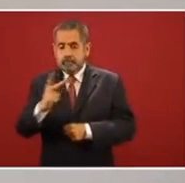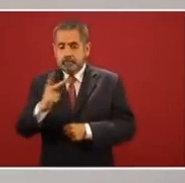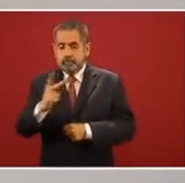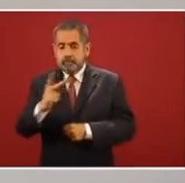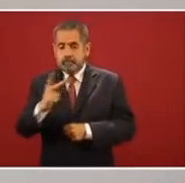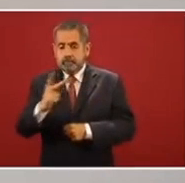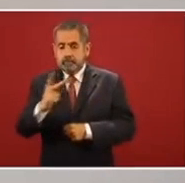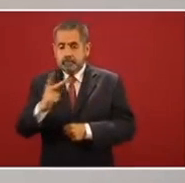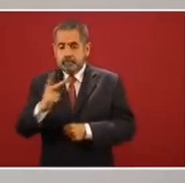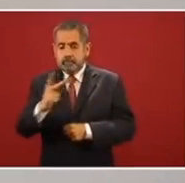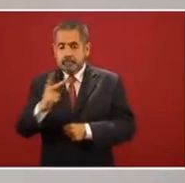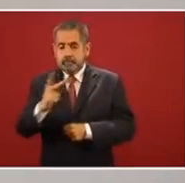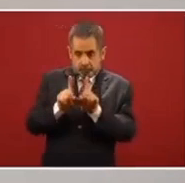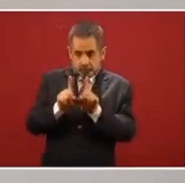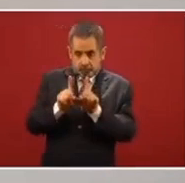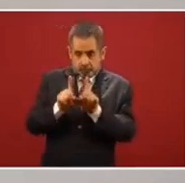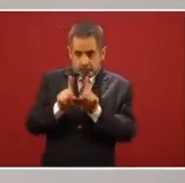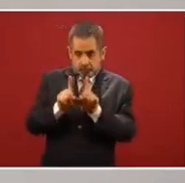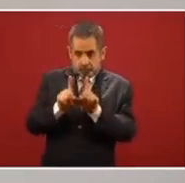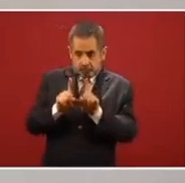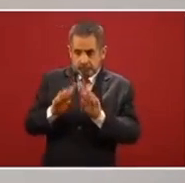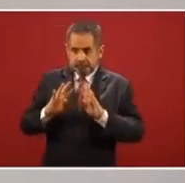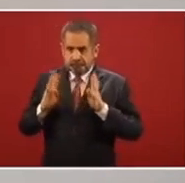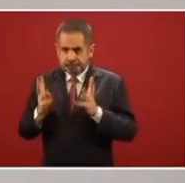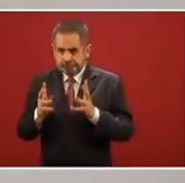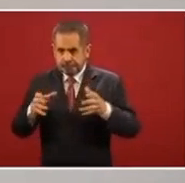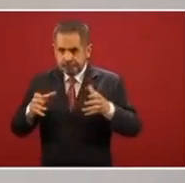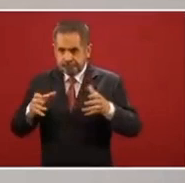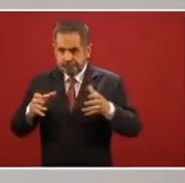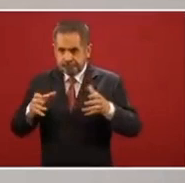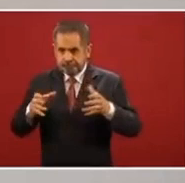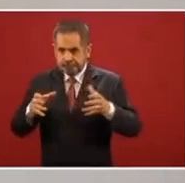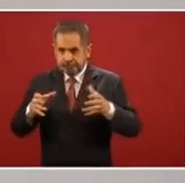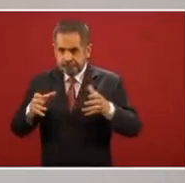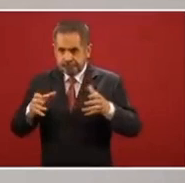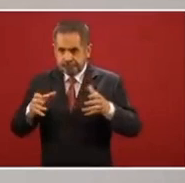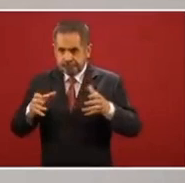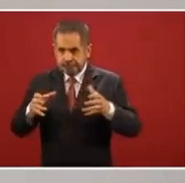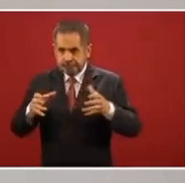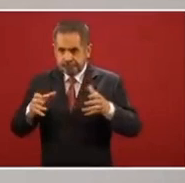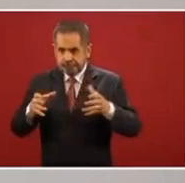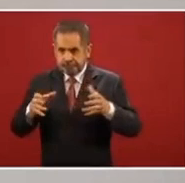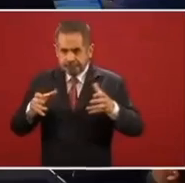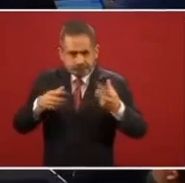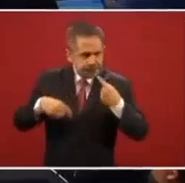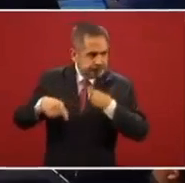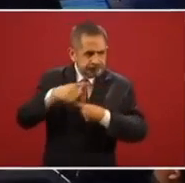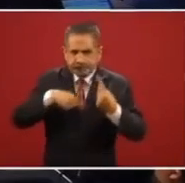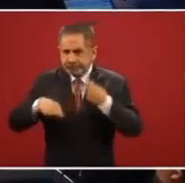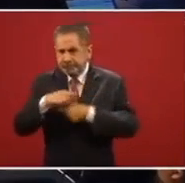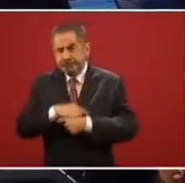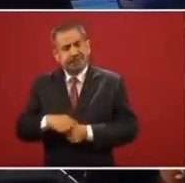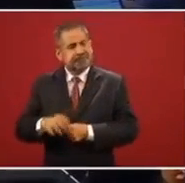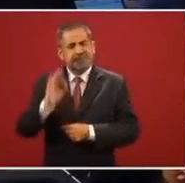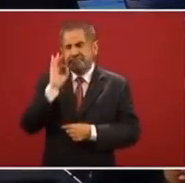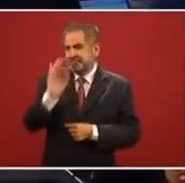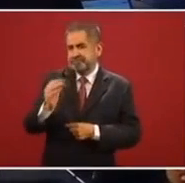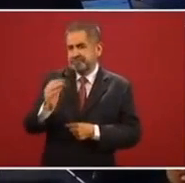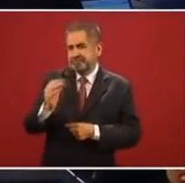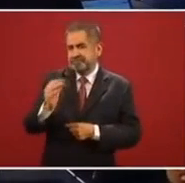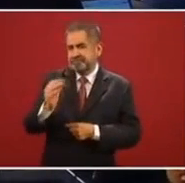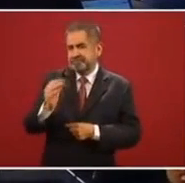and protection for citizens. Esta reunión conjunta This meeting together fue